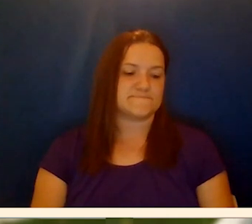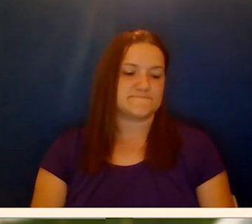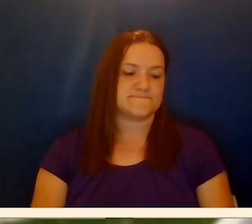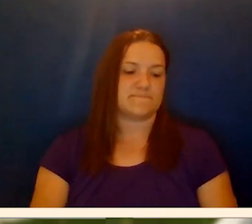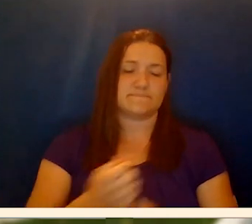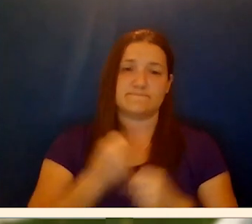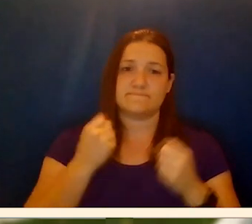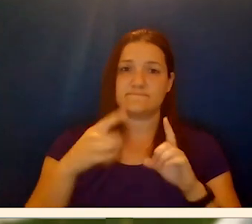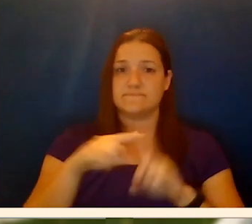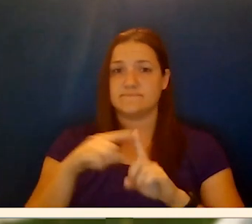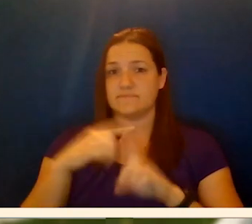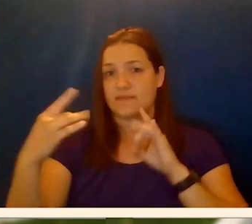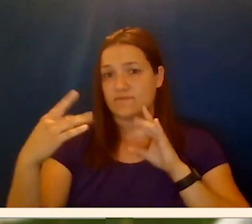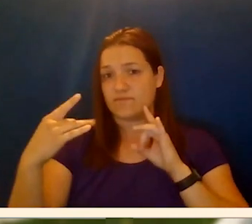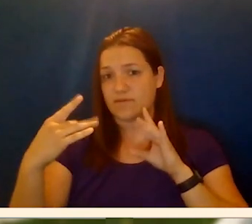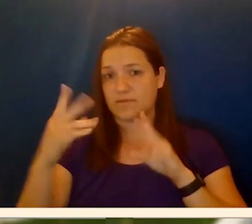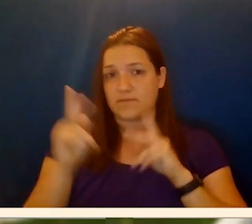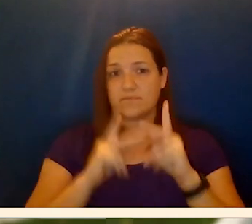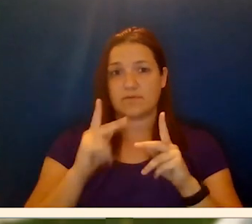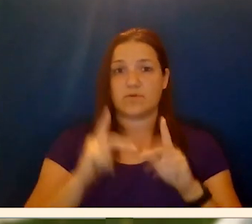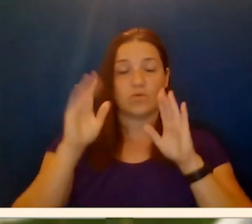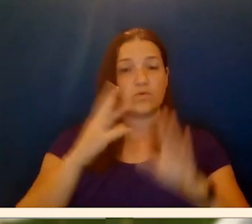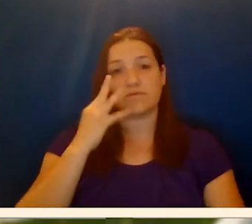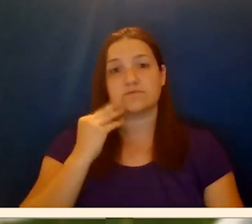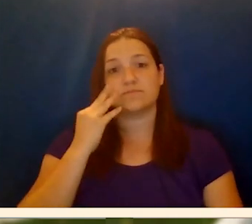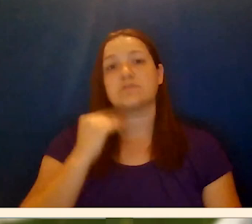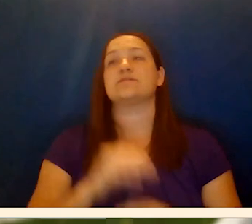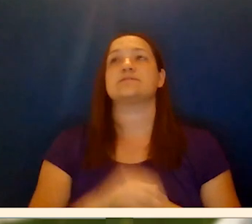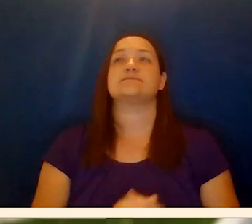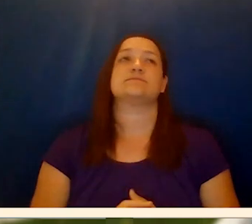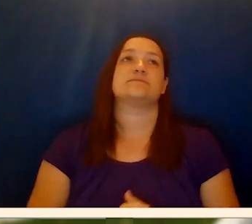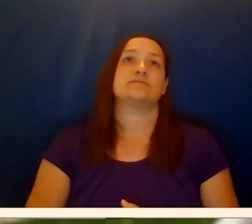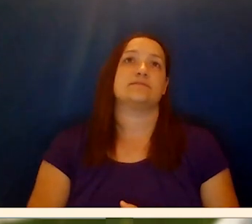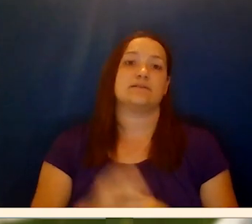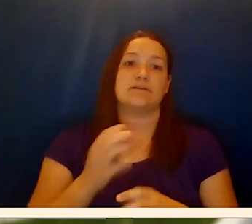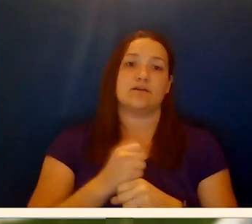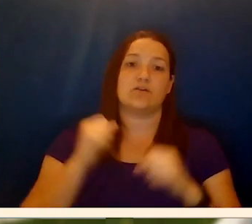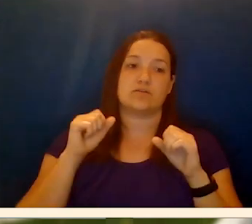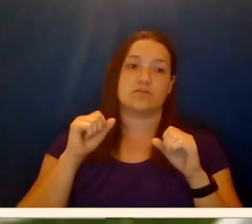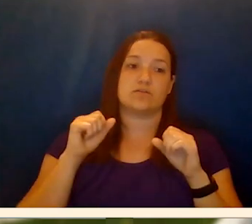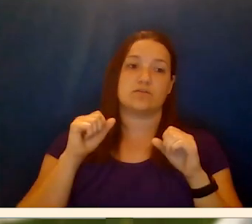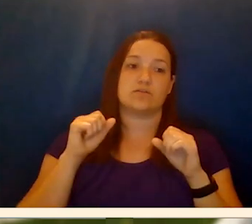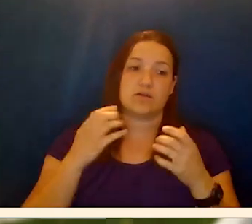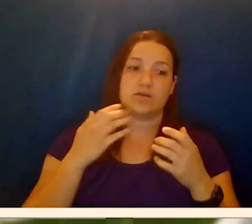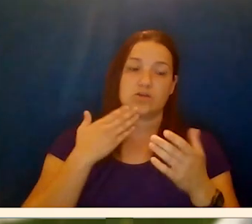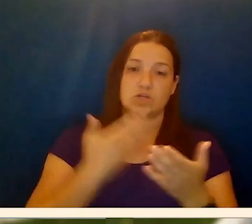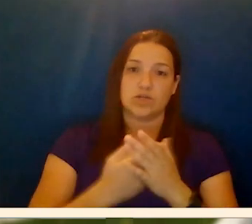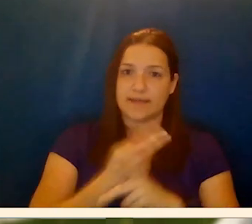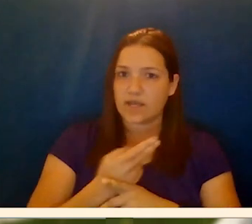lots of positive feedback about people that had wonderful experiences and received such compassionate